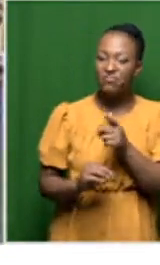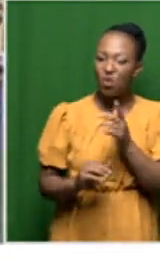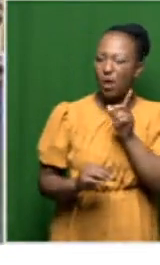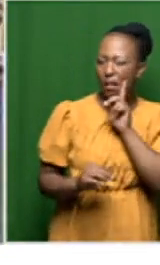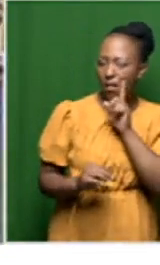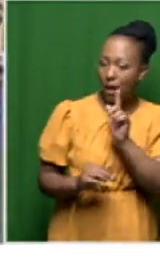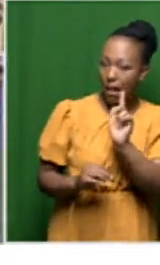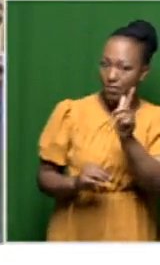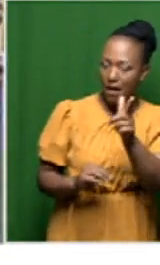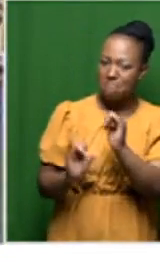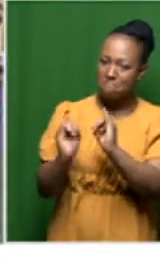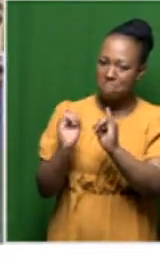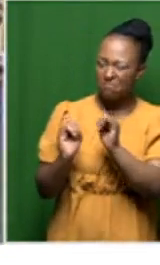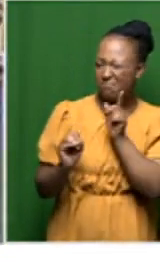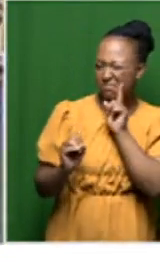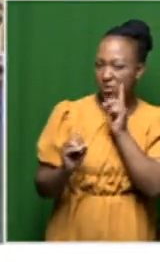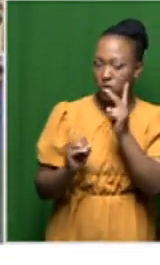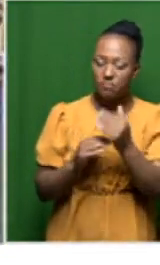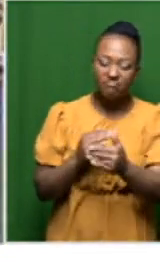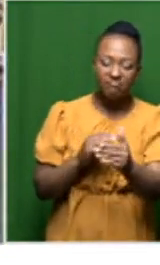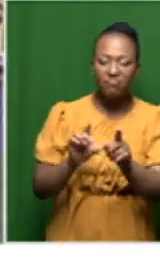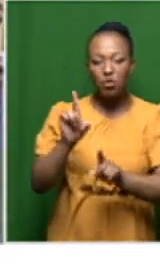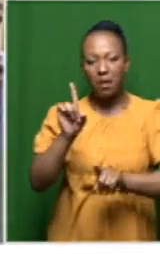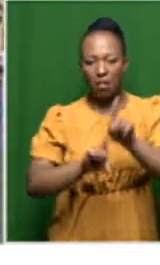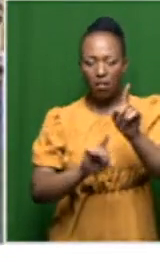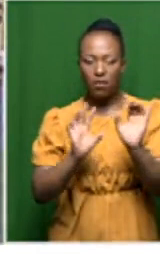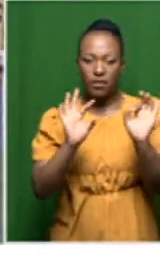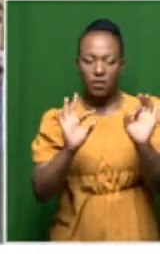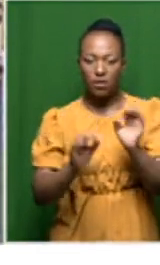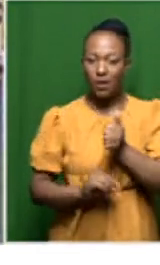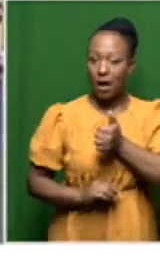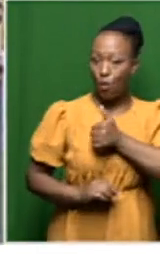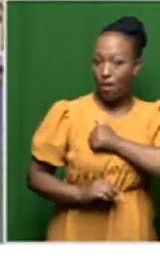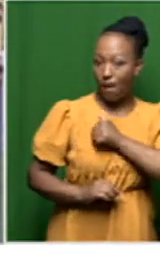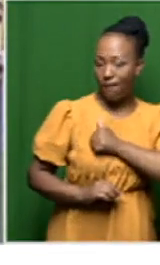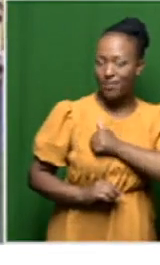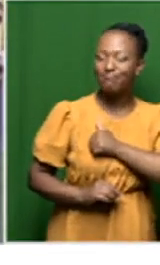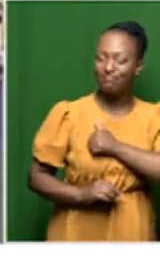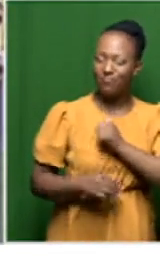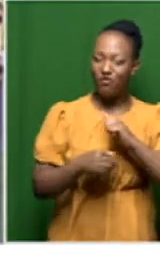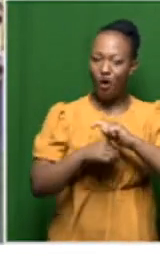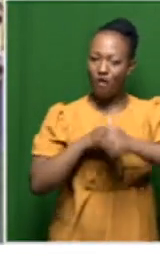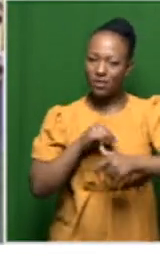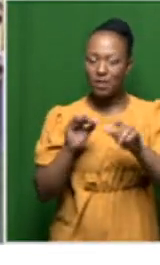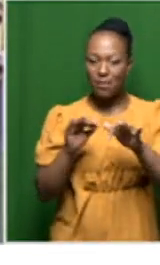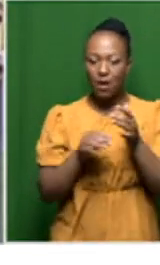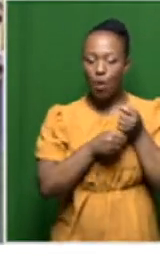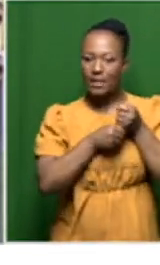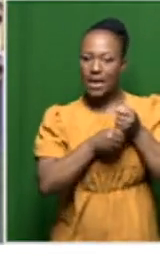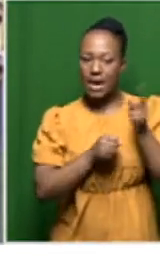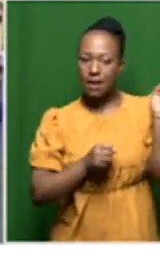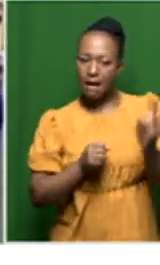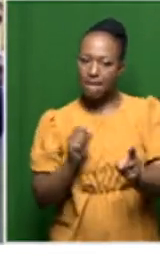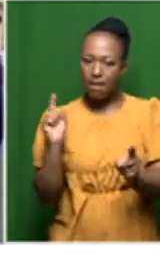and see that this actually does become a successful venture, and we wish you the best for this conference and all the delegates that are arriving. No,